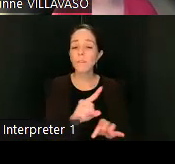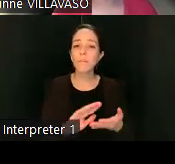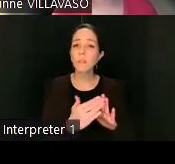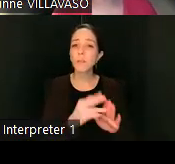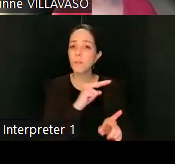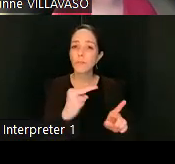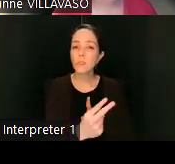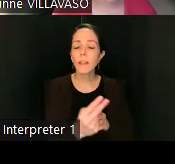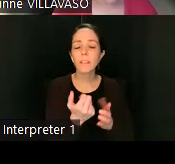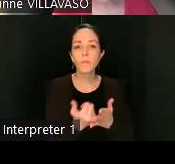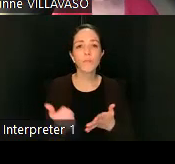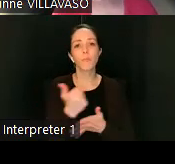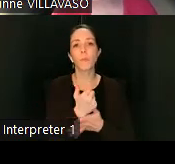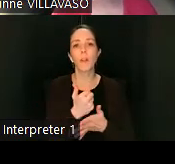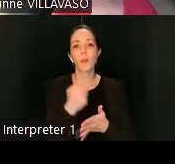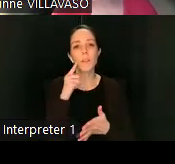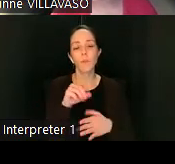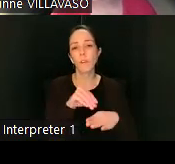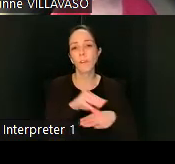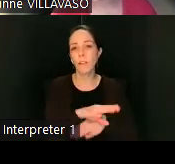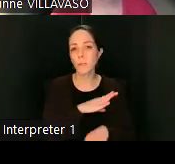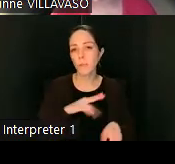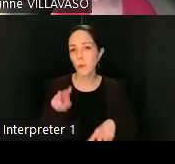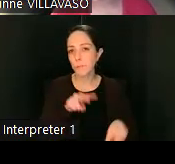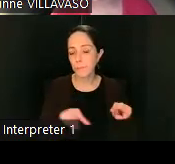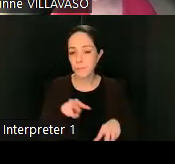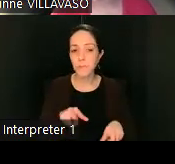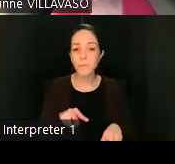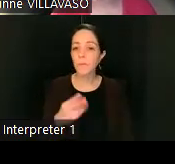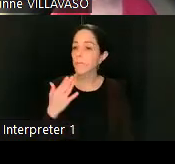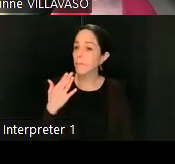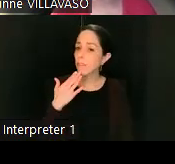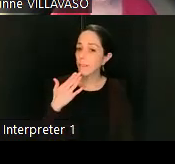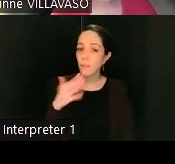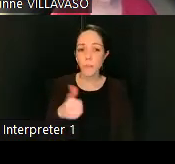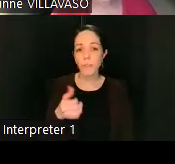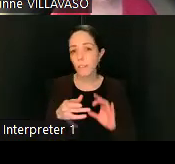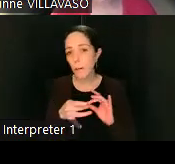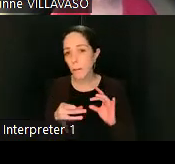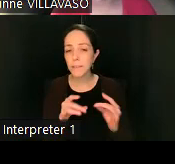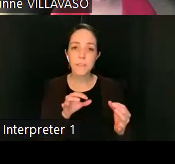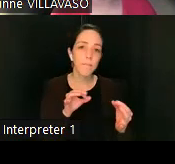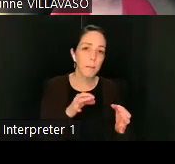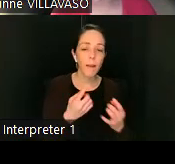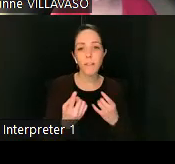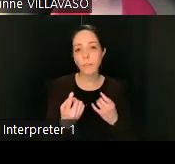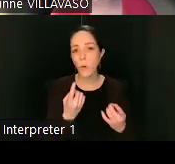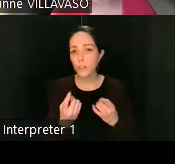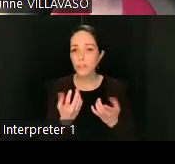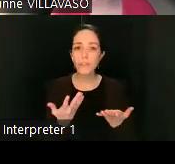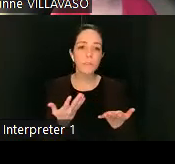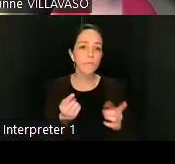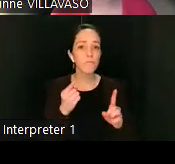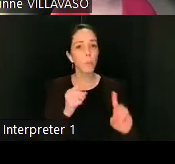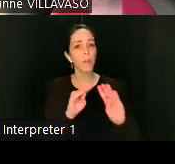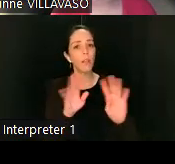Board. Thank you, Co-Chair Obi. Do we have any comments, feedback, questions, or point of